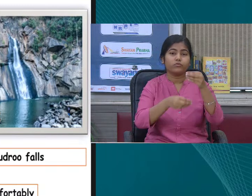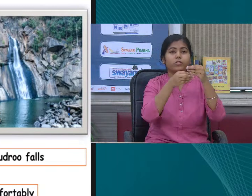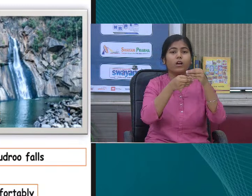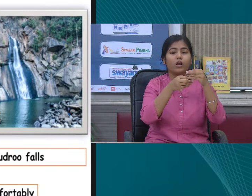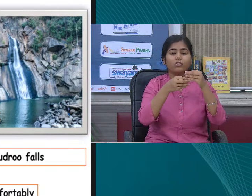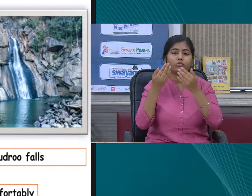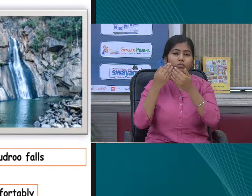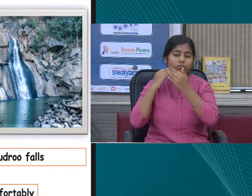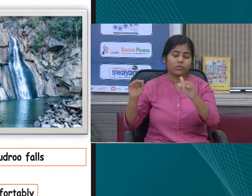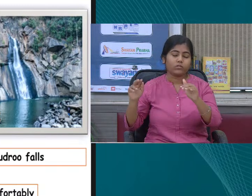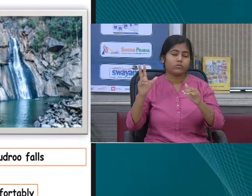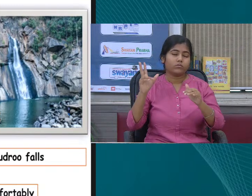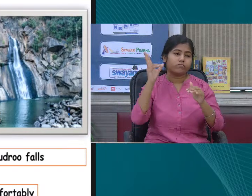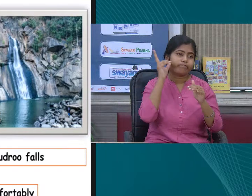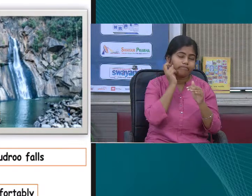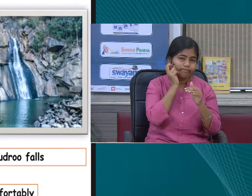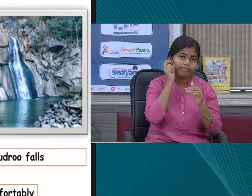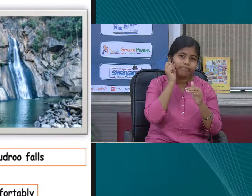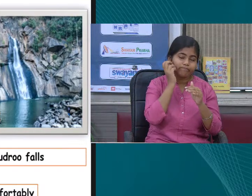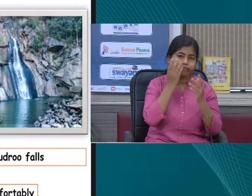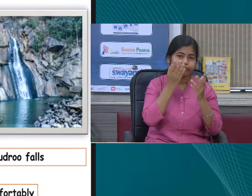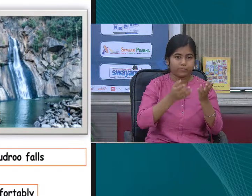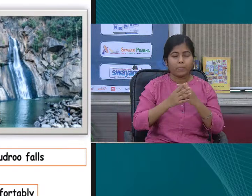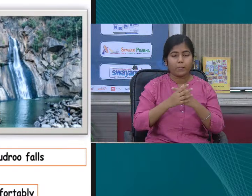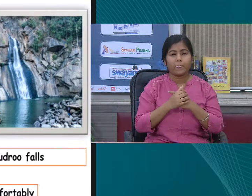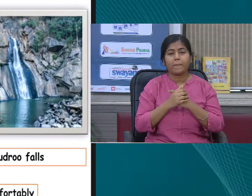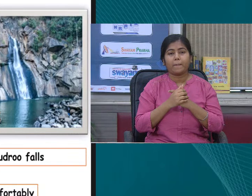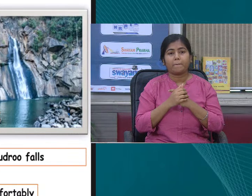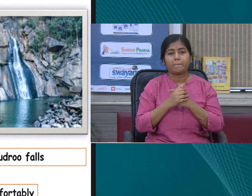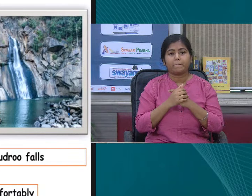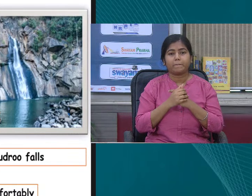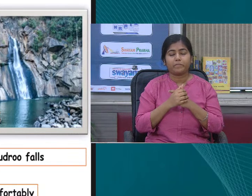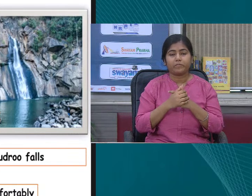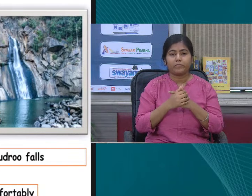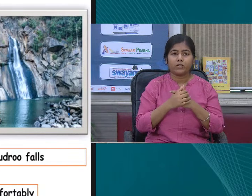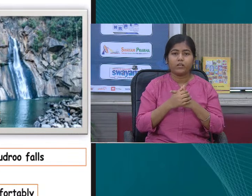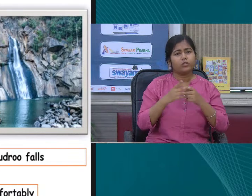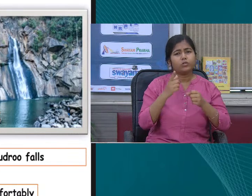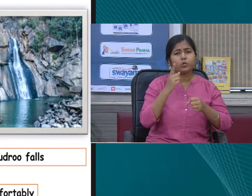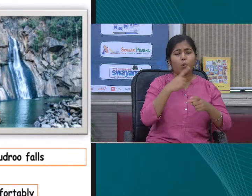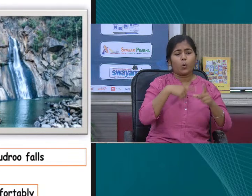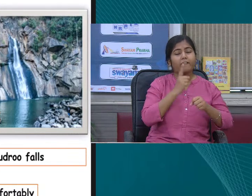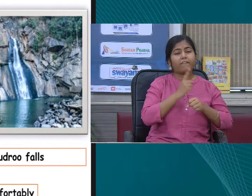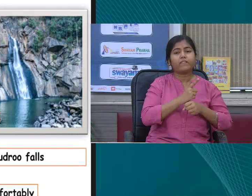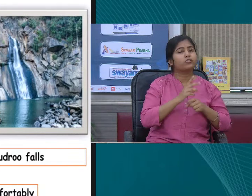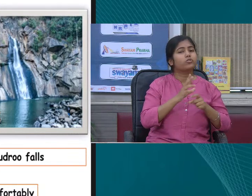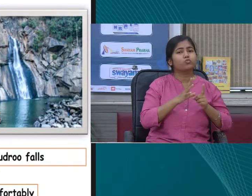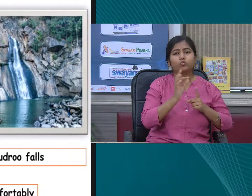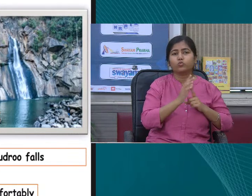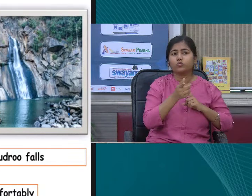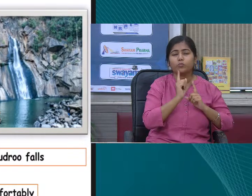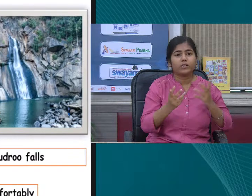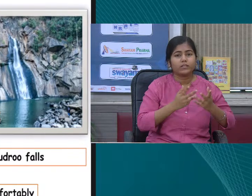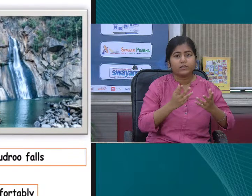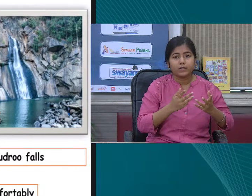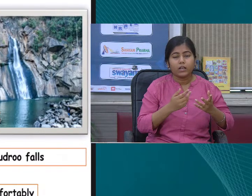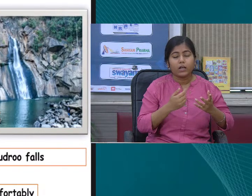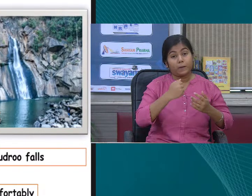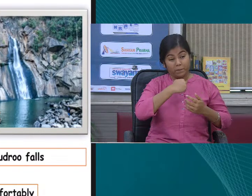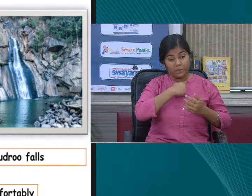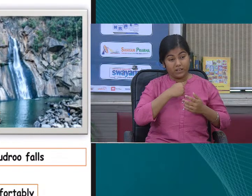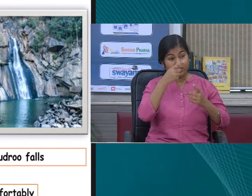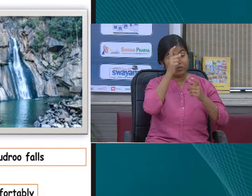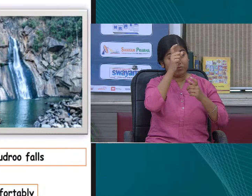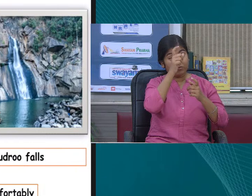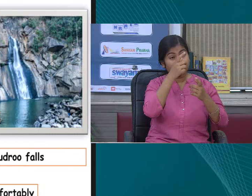listen afterwards. So what a language teacher should do, that I have elaborated